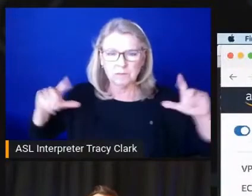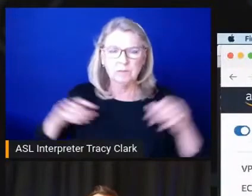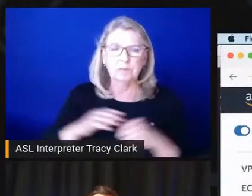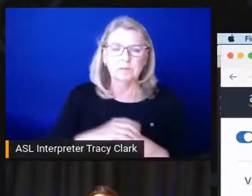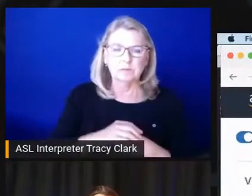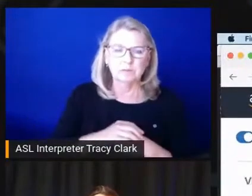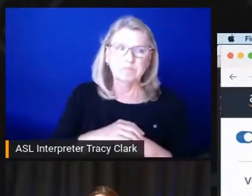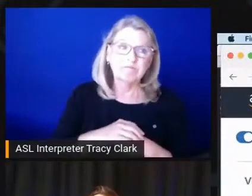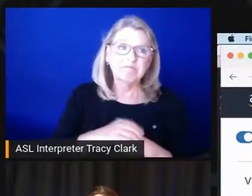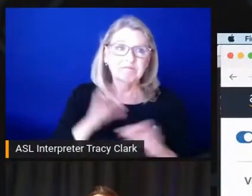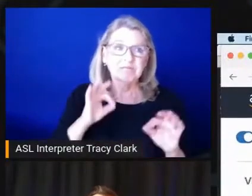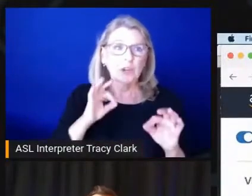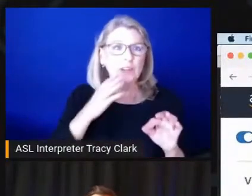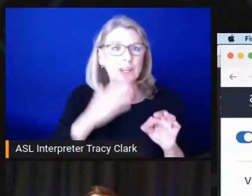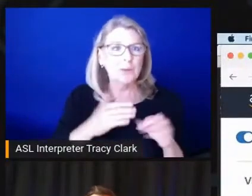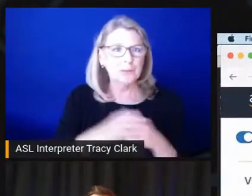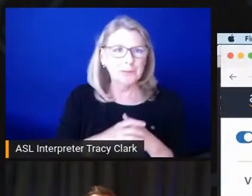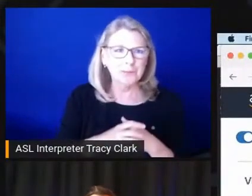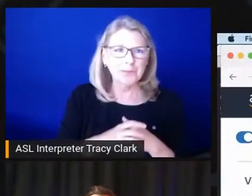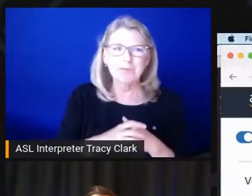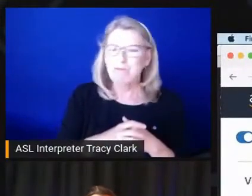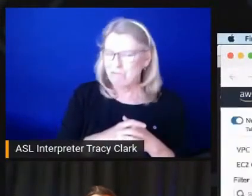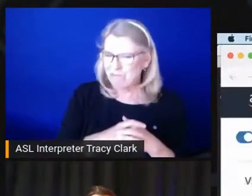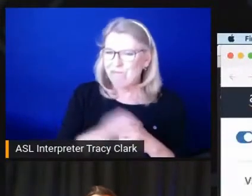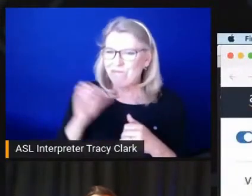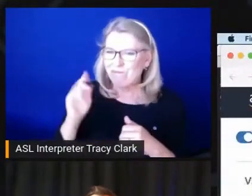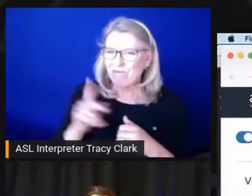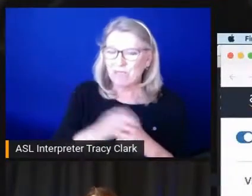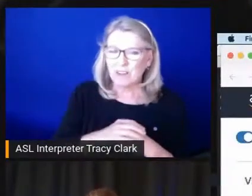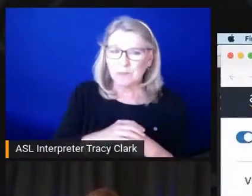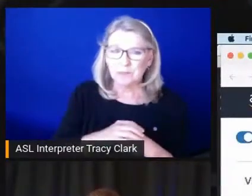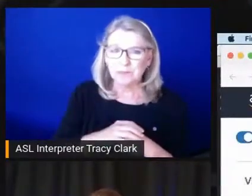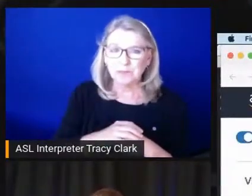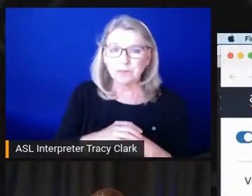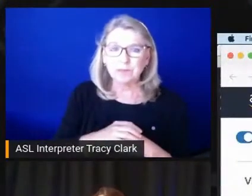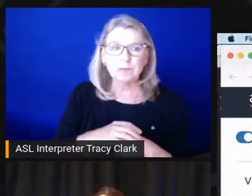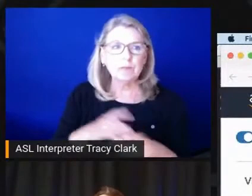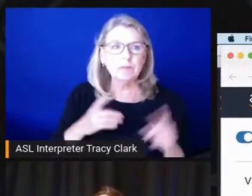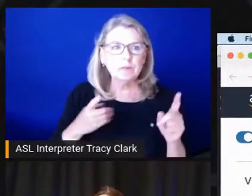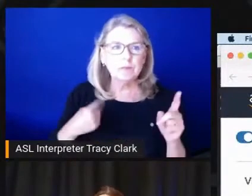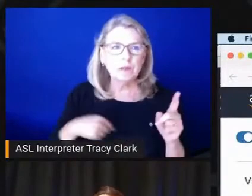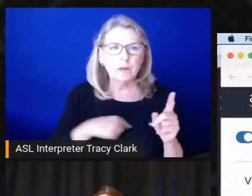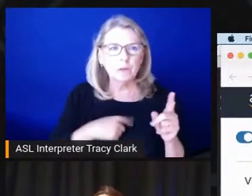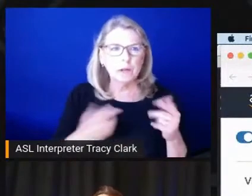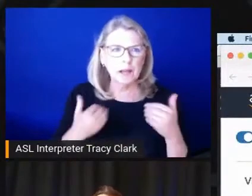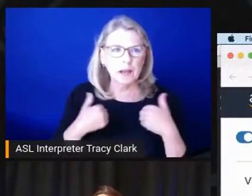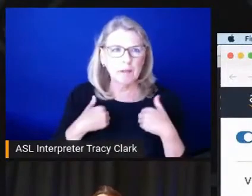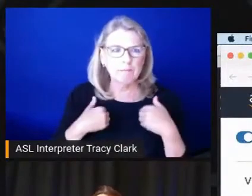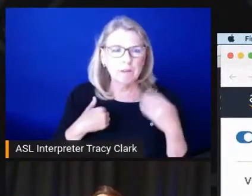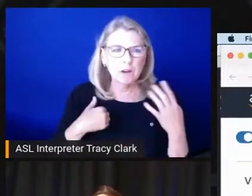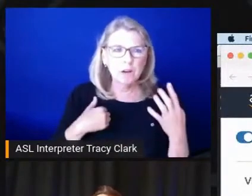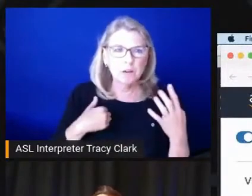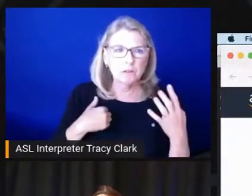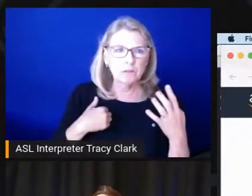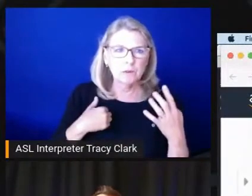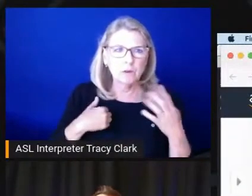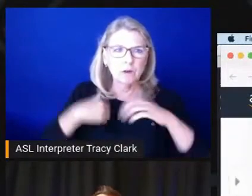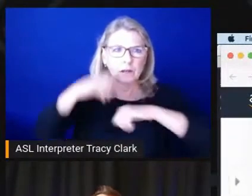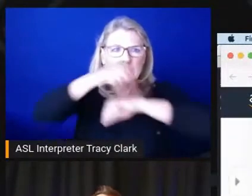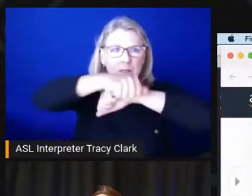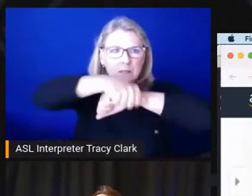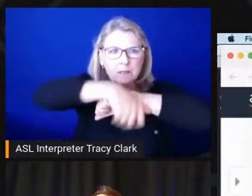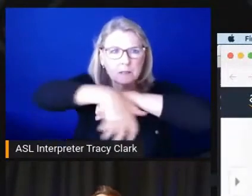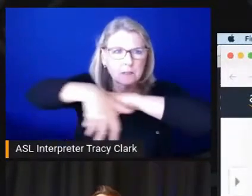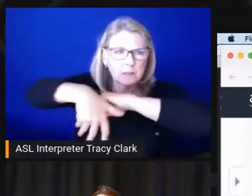Thanks, good. Thanks. Okay, cool. And we have 4 subnets that we